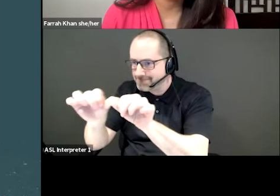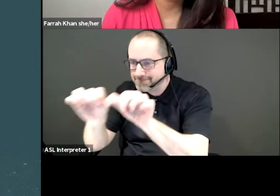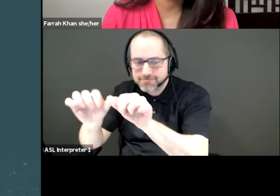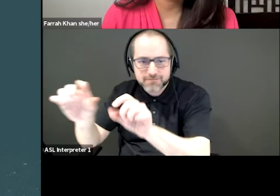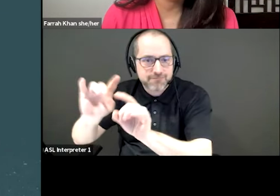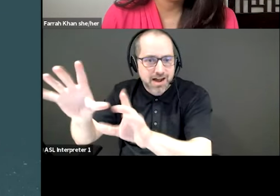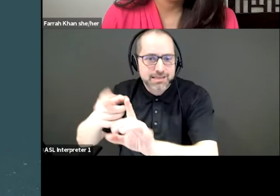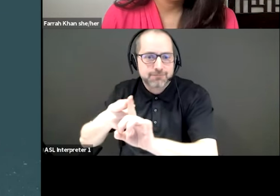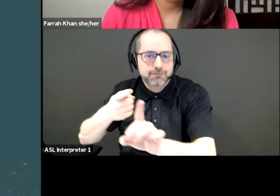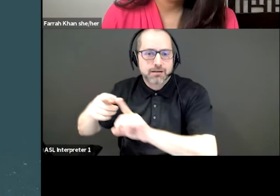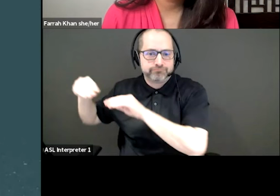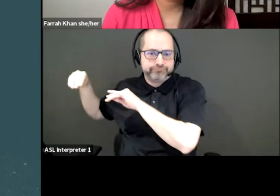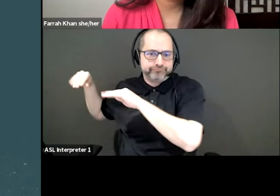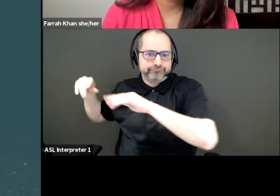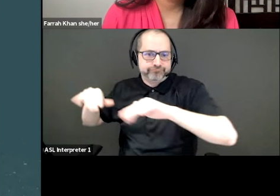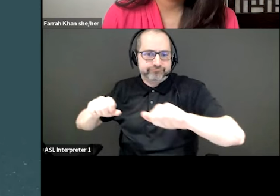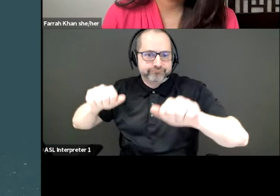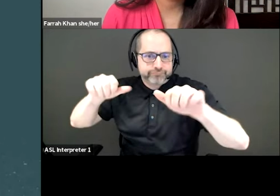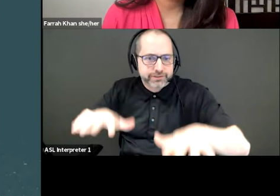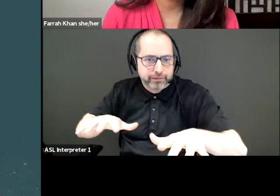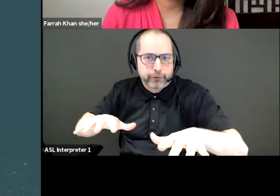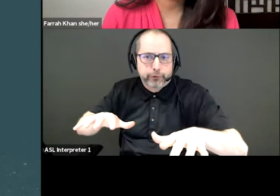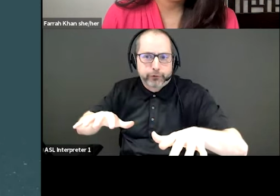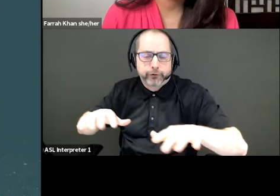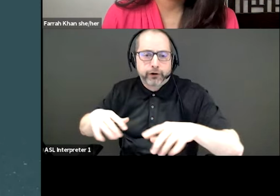settler colonialism. Indigenous women,